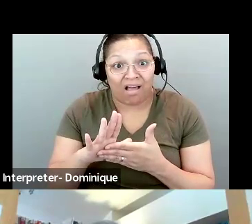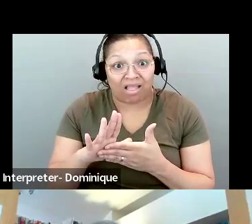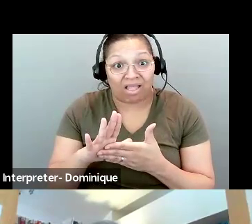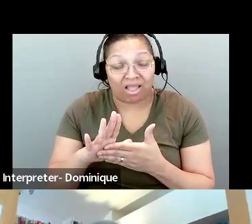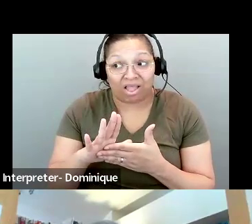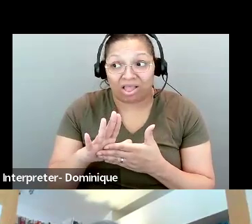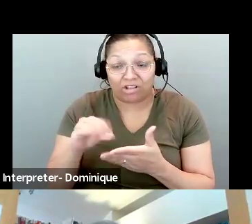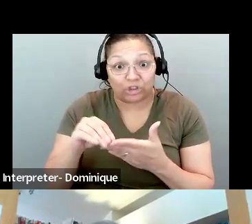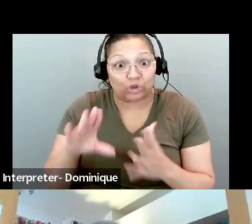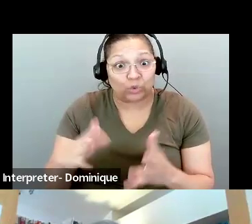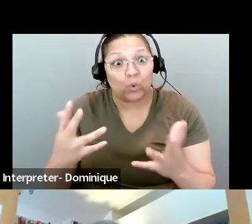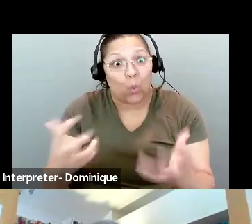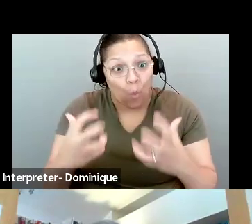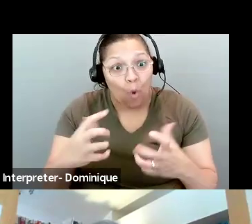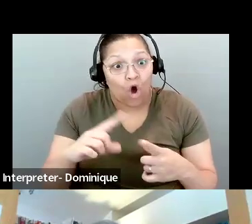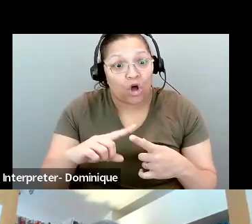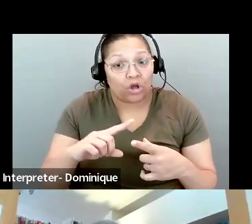really wanting to vote compared to